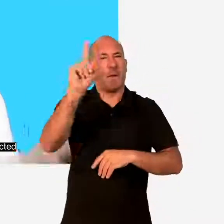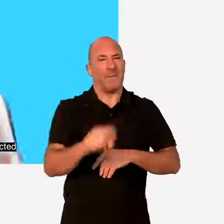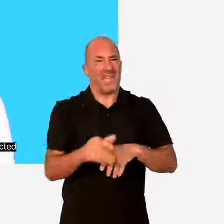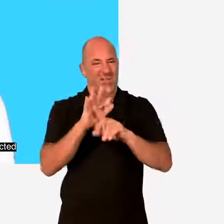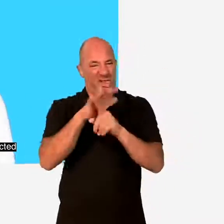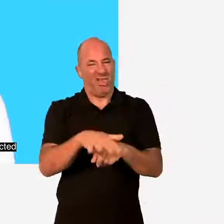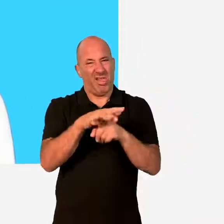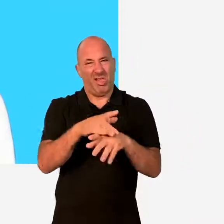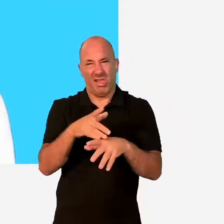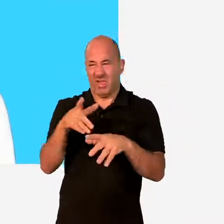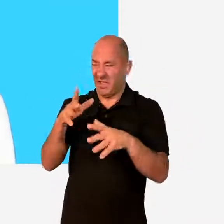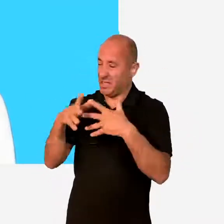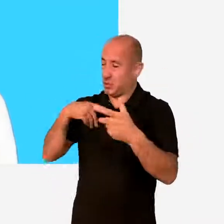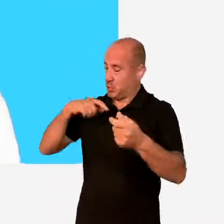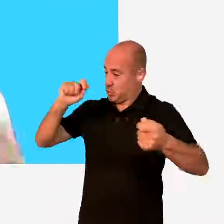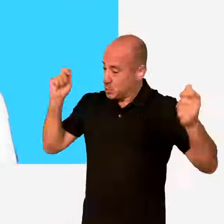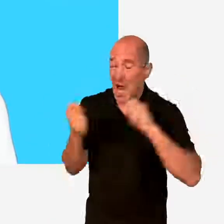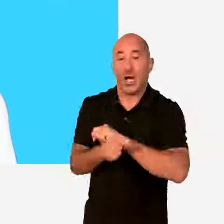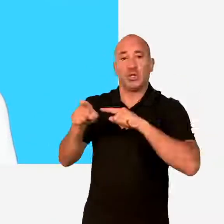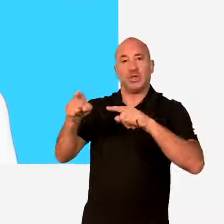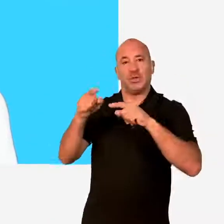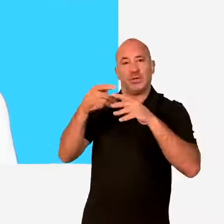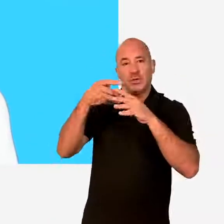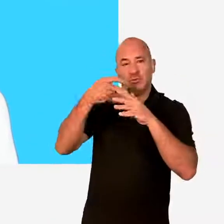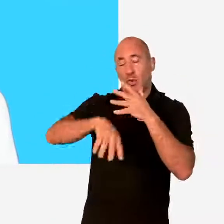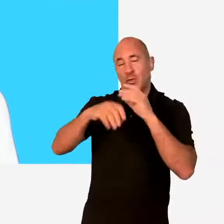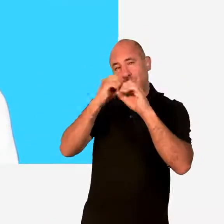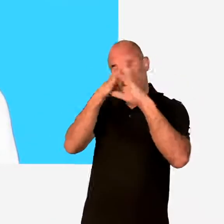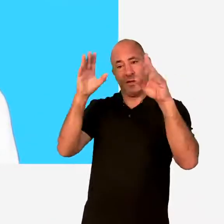is constructed is so